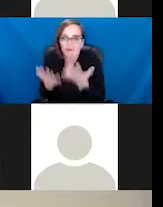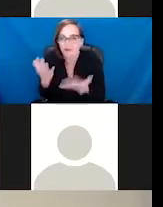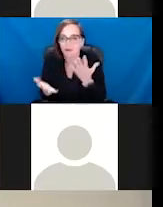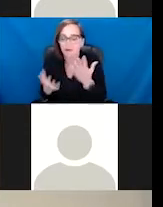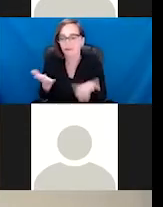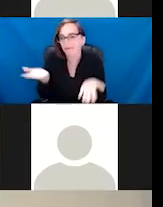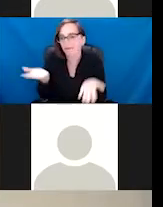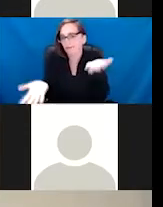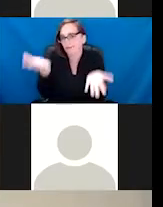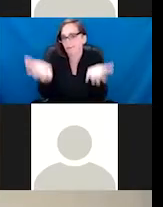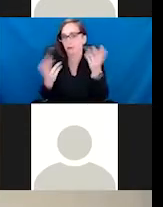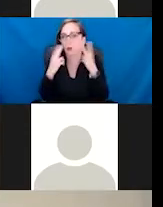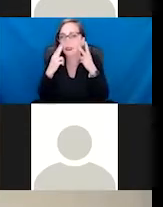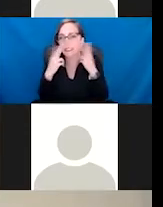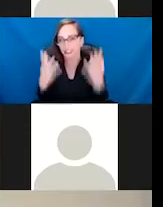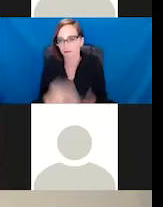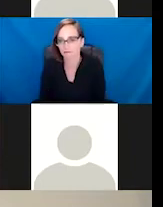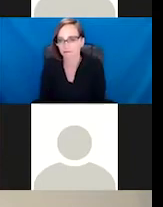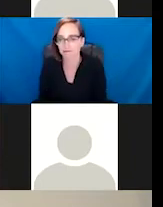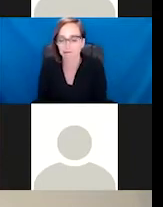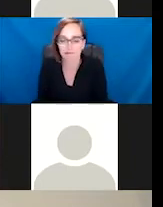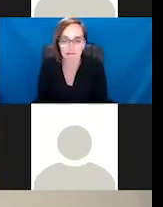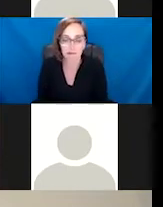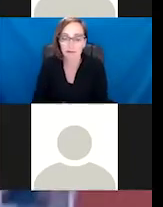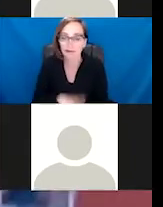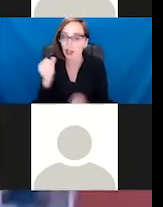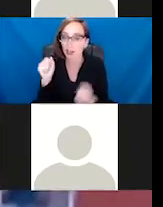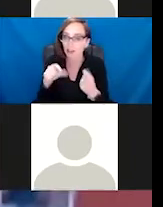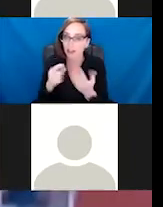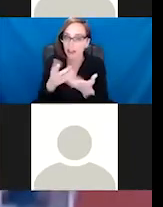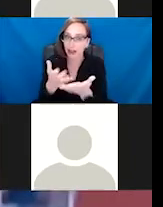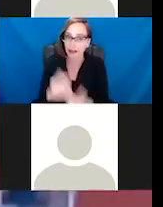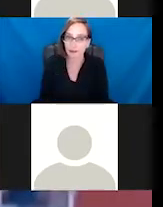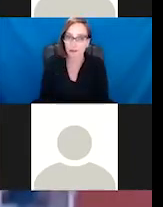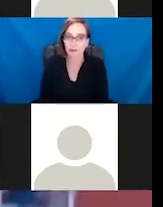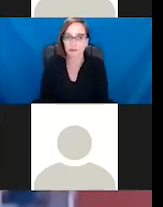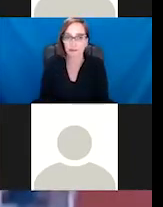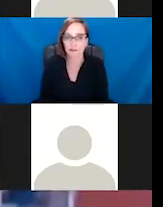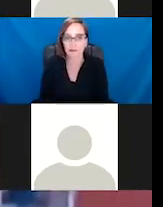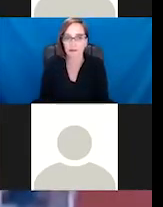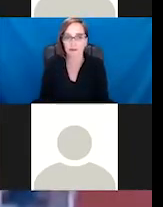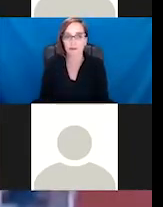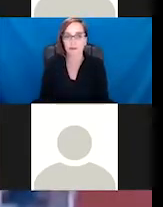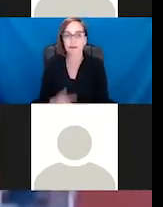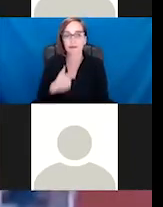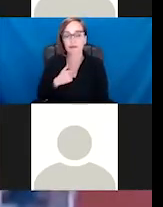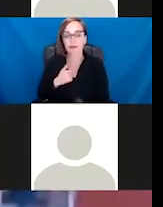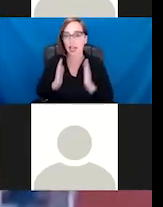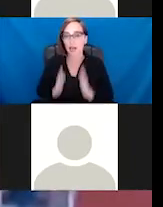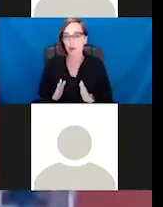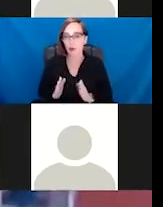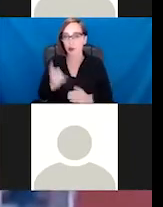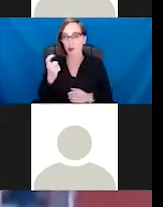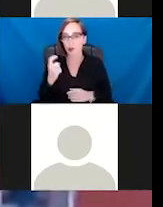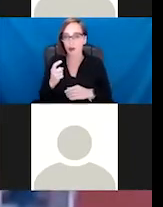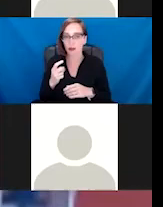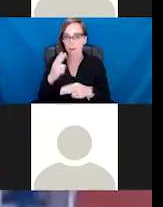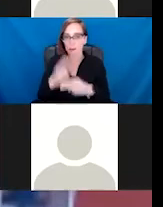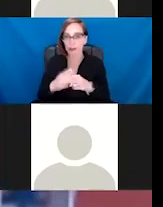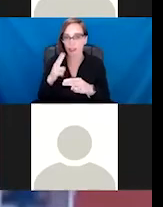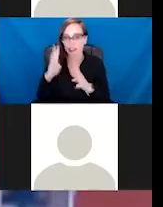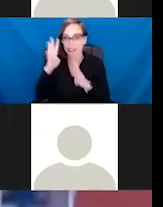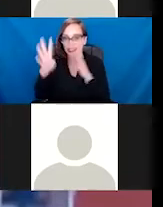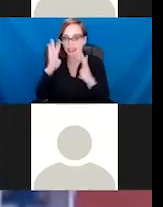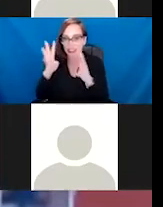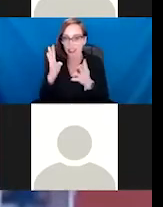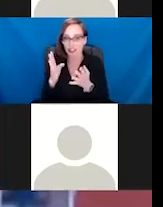Other thoughts? Yeah, I just want to add that I'm the one that brought up the innovation piece last time, and it's really around the fact